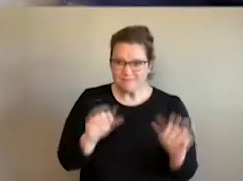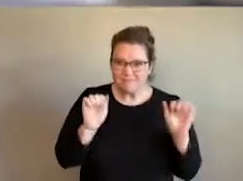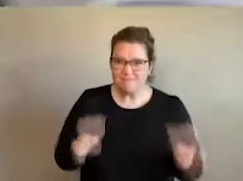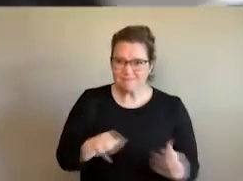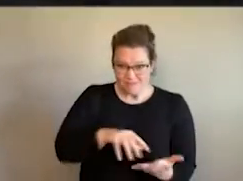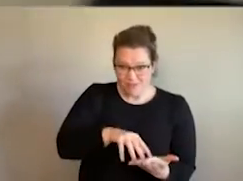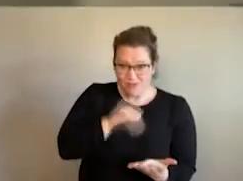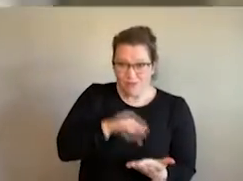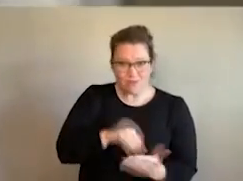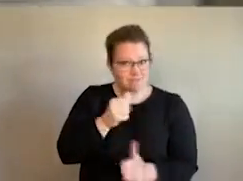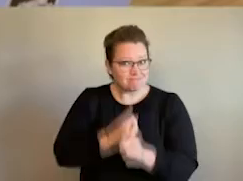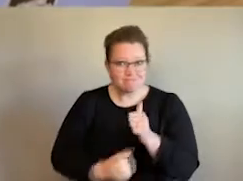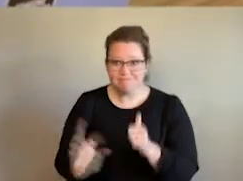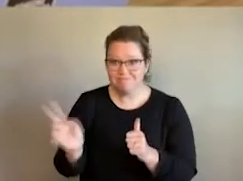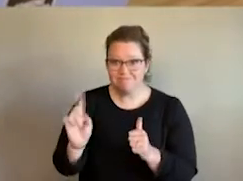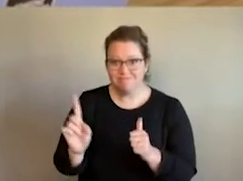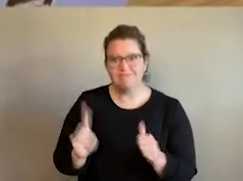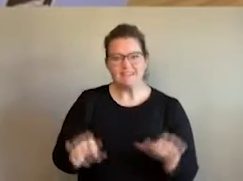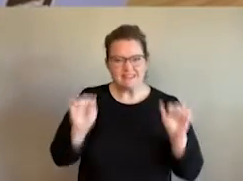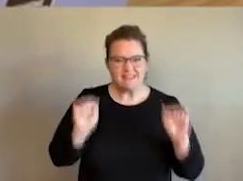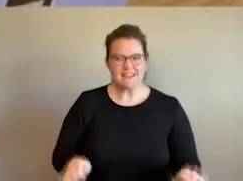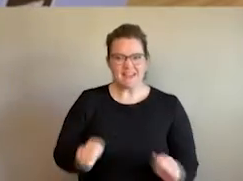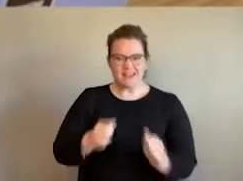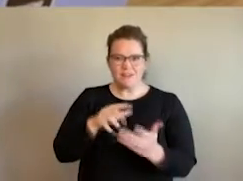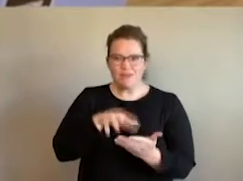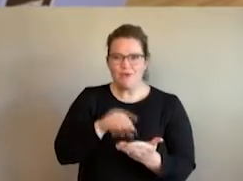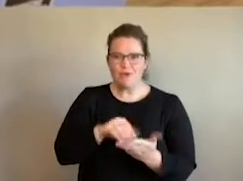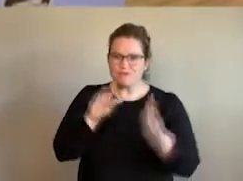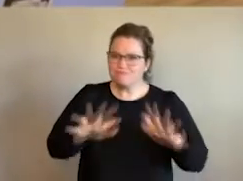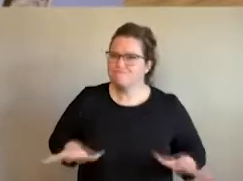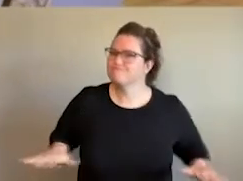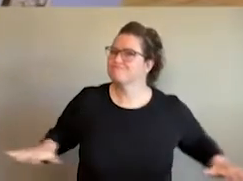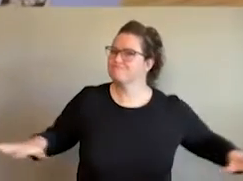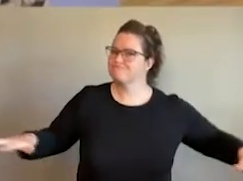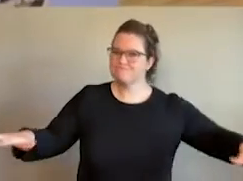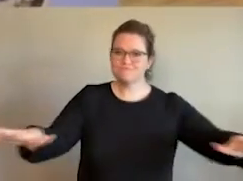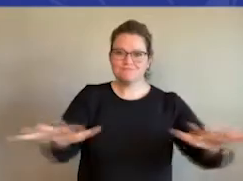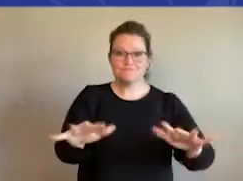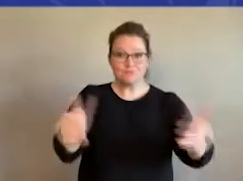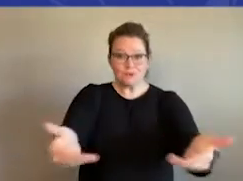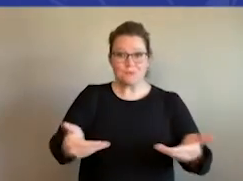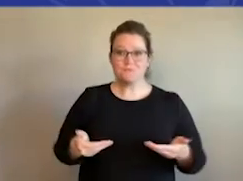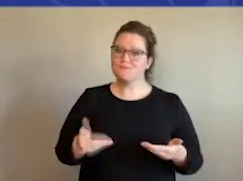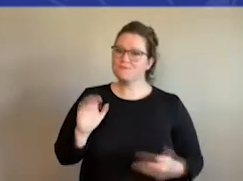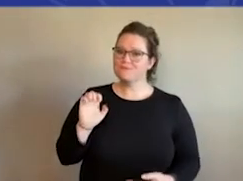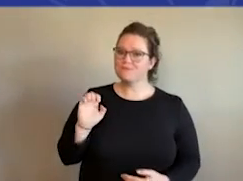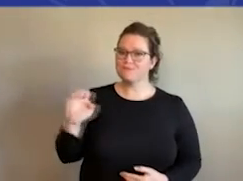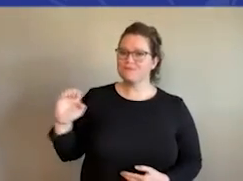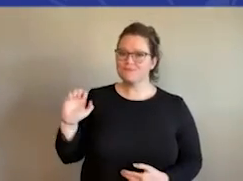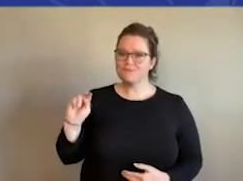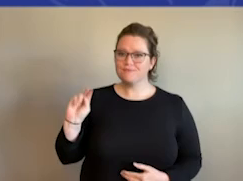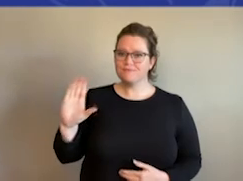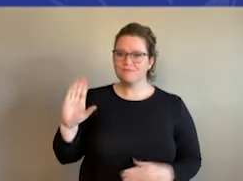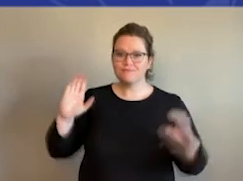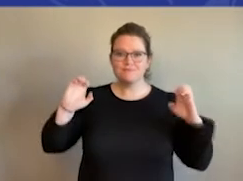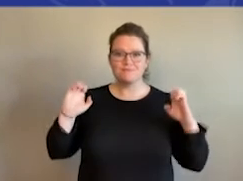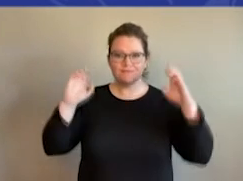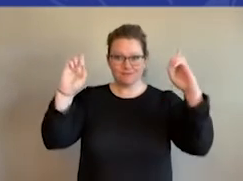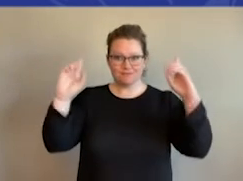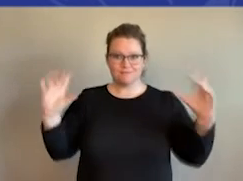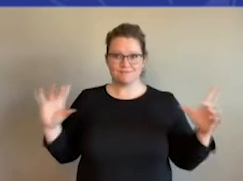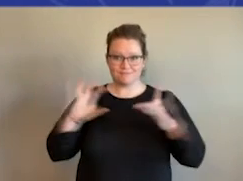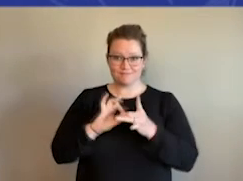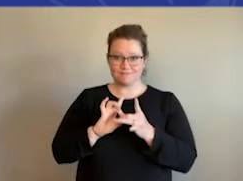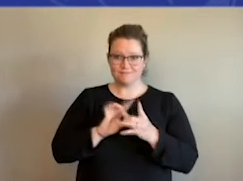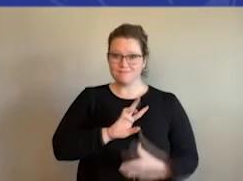can happen anywhere. In fact, learning can happen everywhere. Welcome to Eastern Carolina Education Connection,